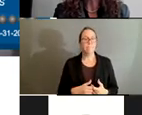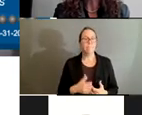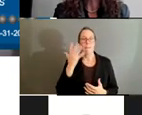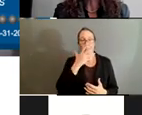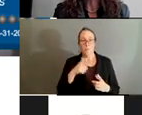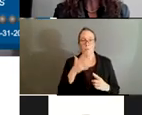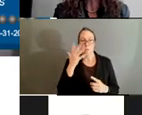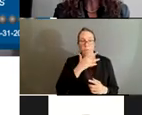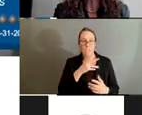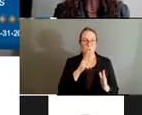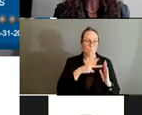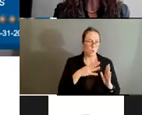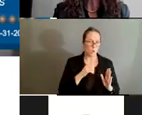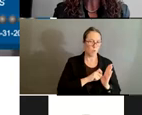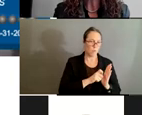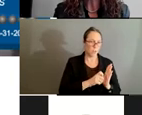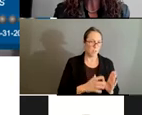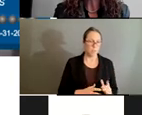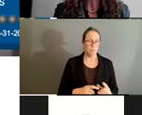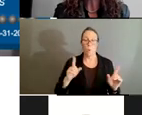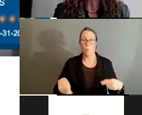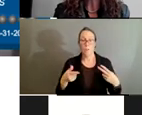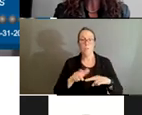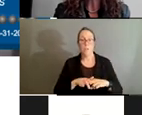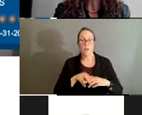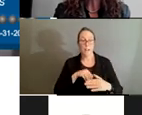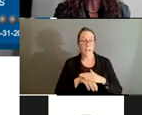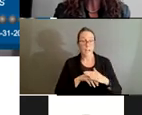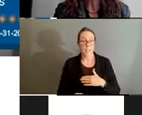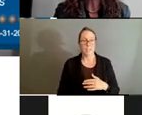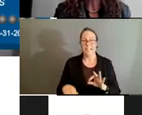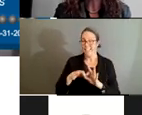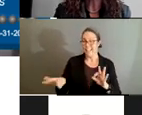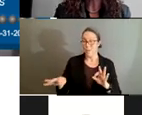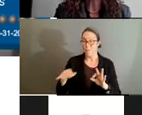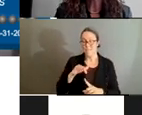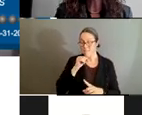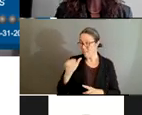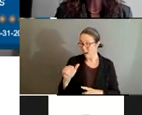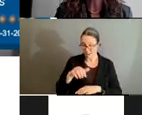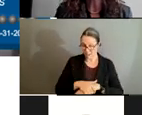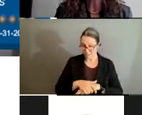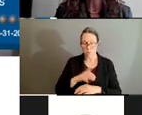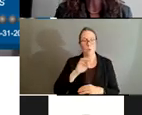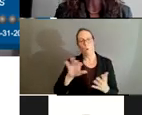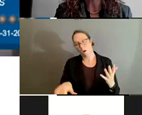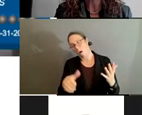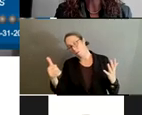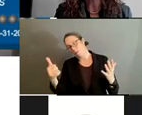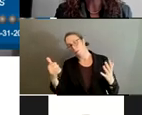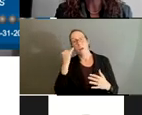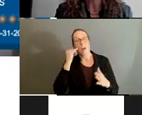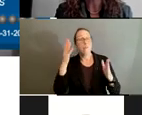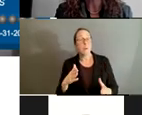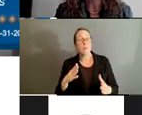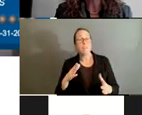or a writer, wheelchair access, language other than English, or other. And if on any of these questions, if somebody selects other, it